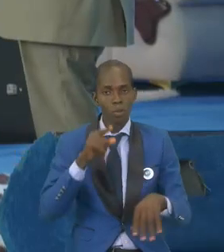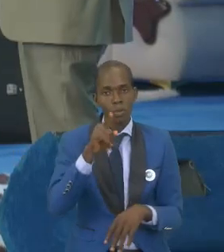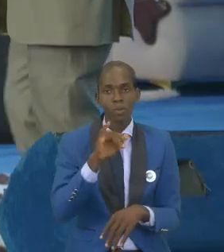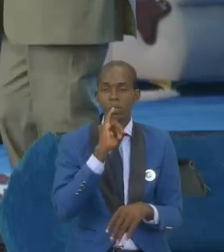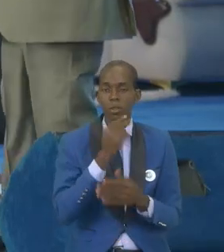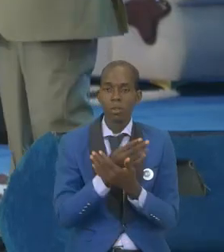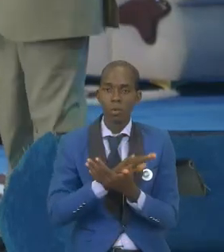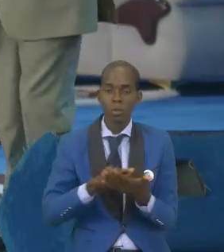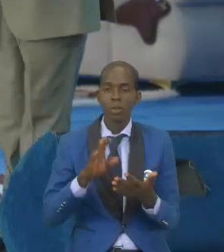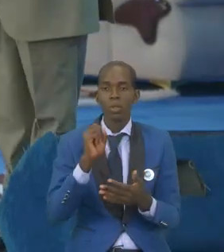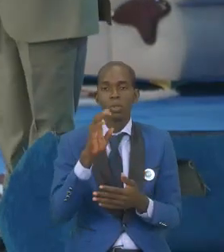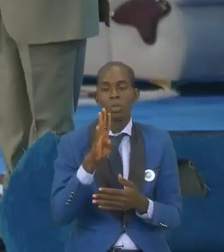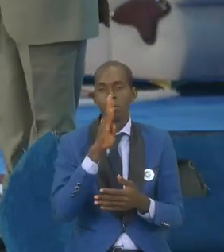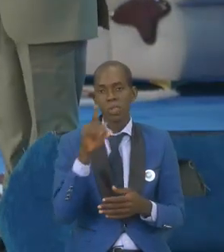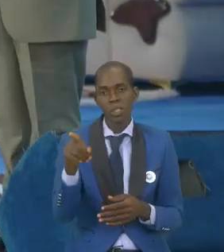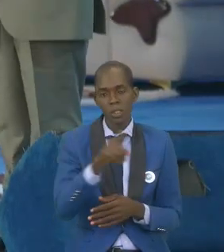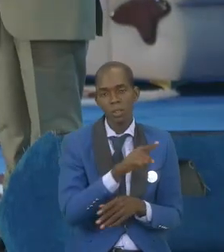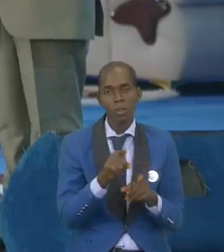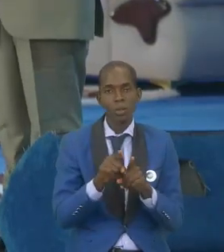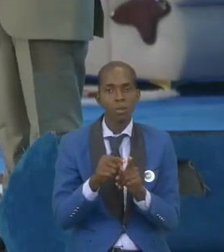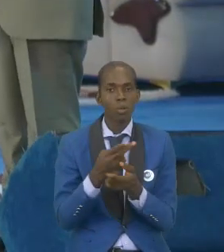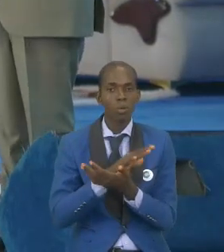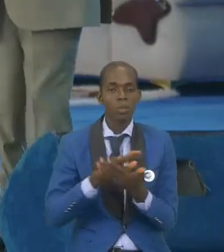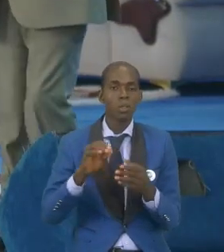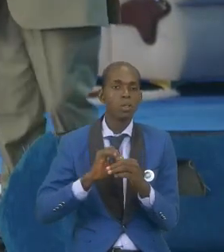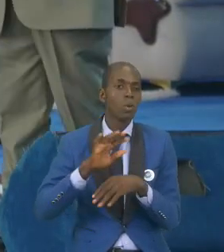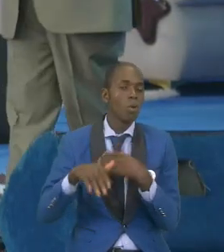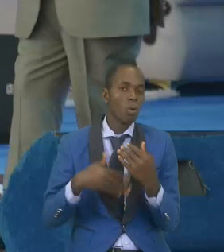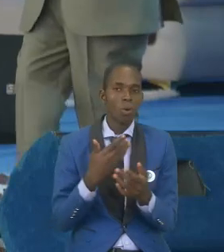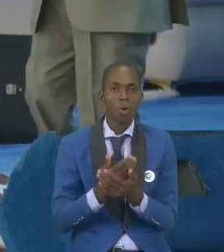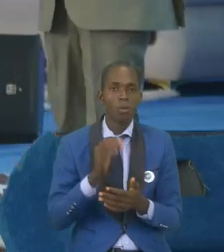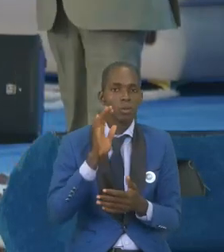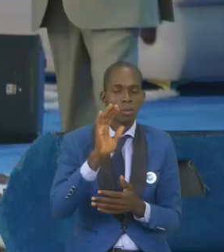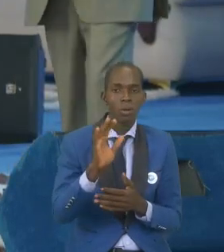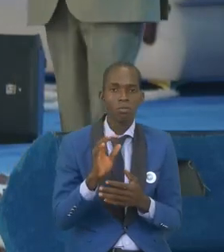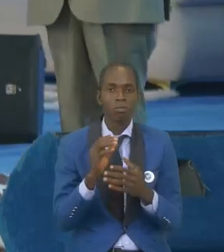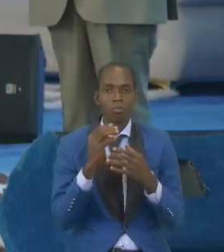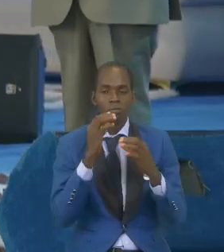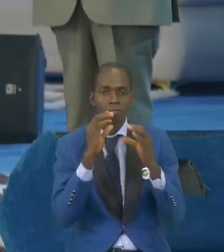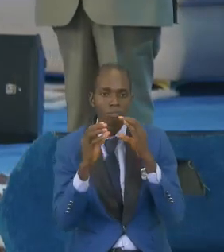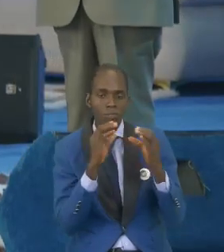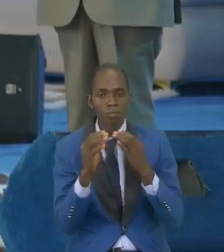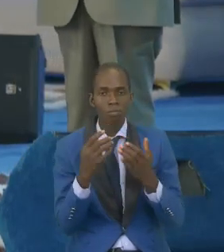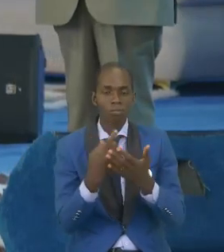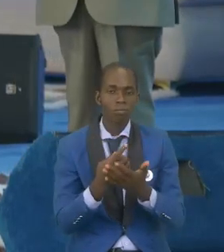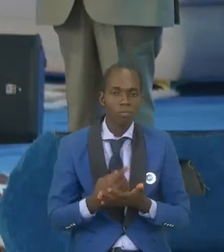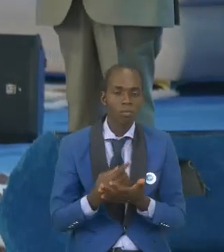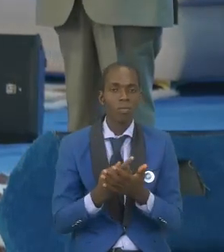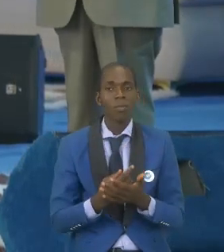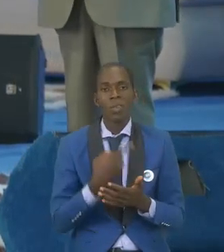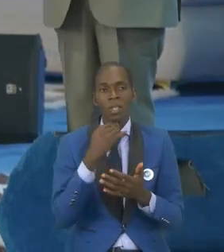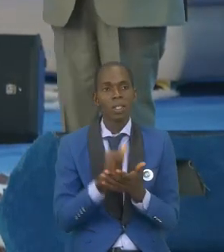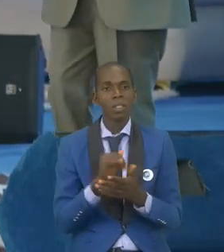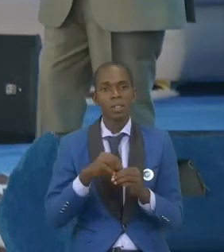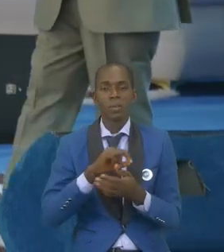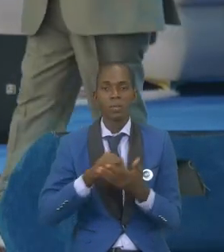ye holy in all manner of conversation. In verse 16, it says, because it is